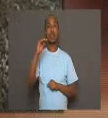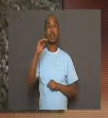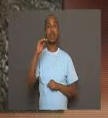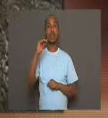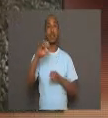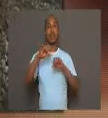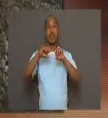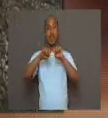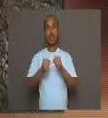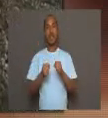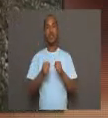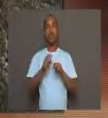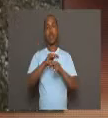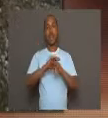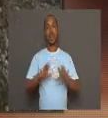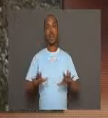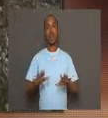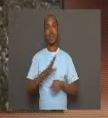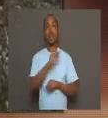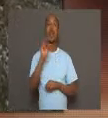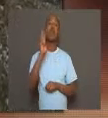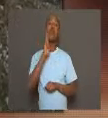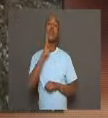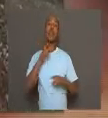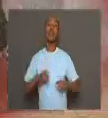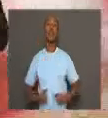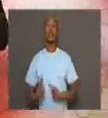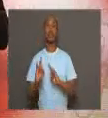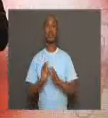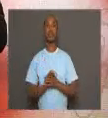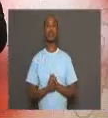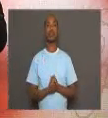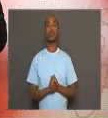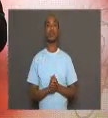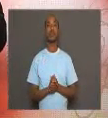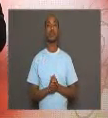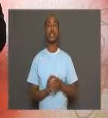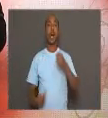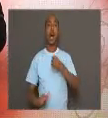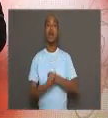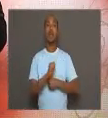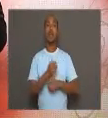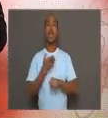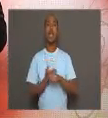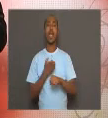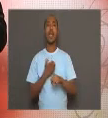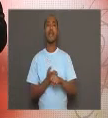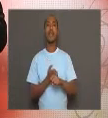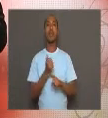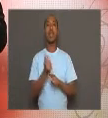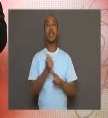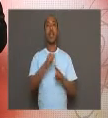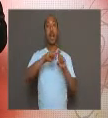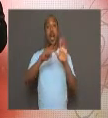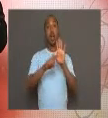into the earth and the water system. Harmful heavy metal ions